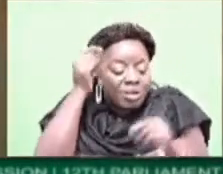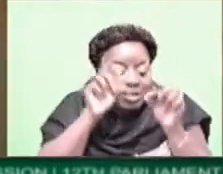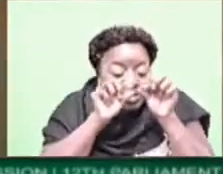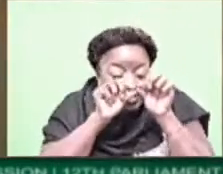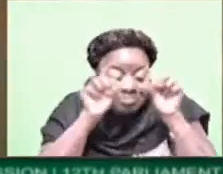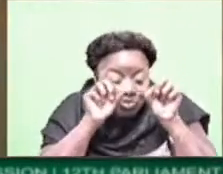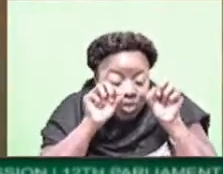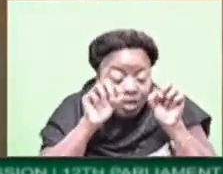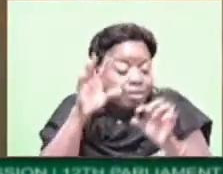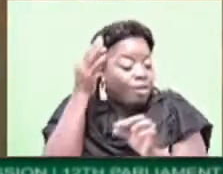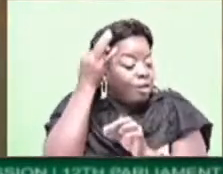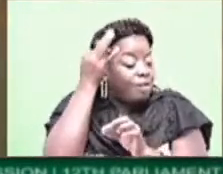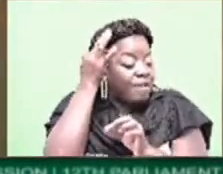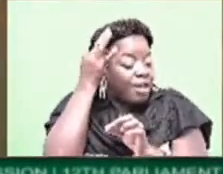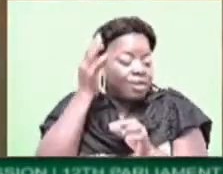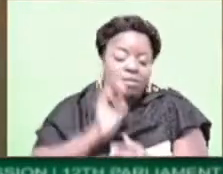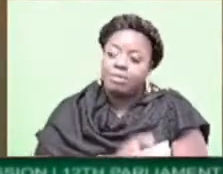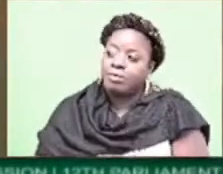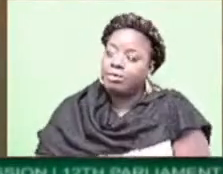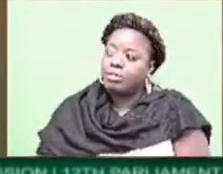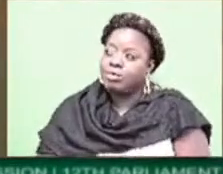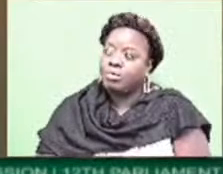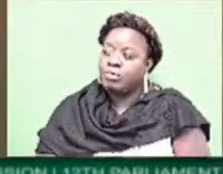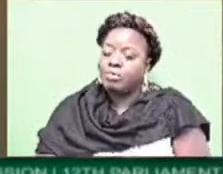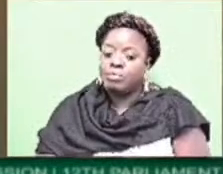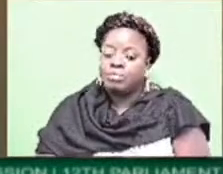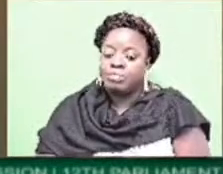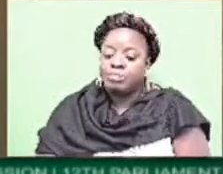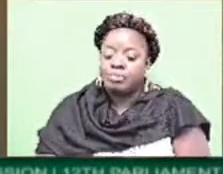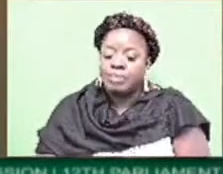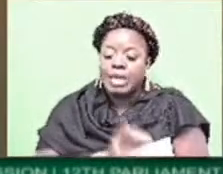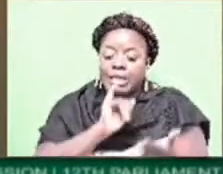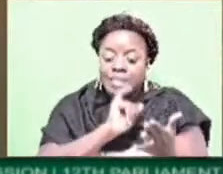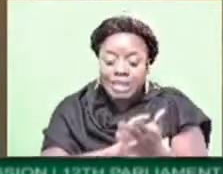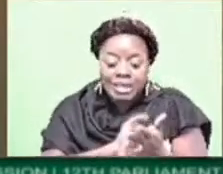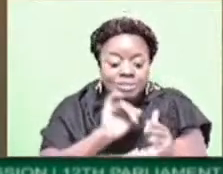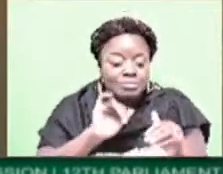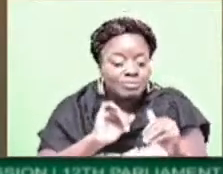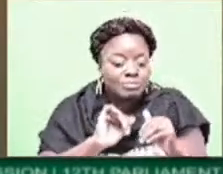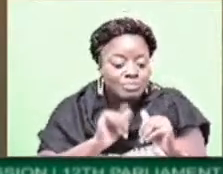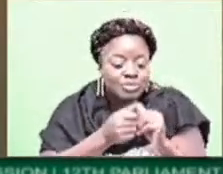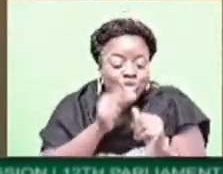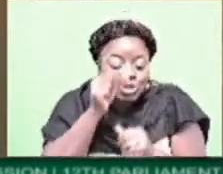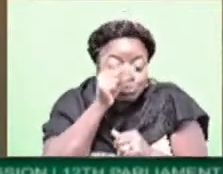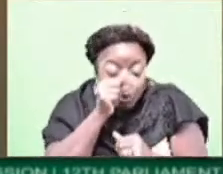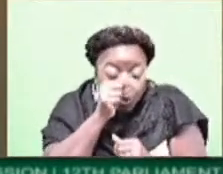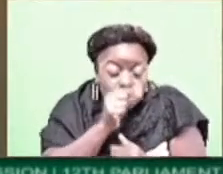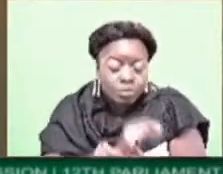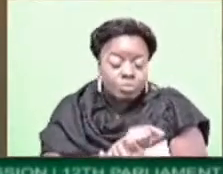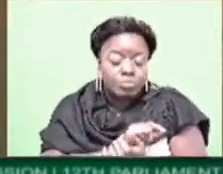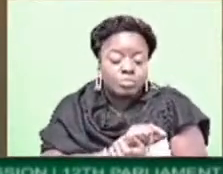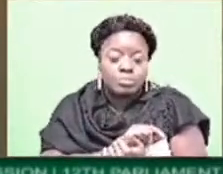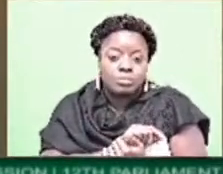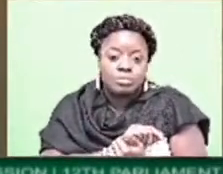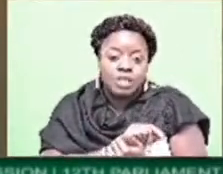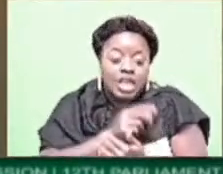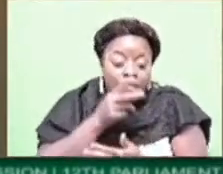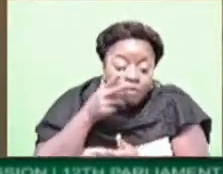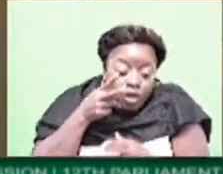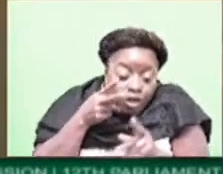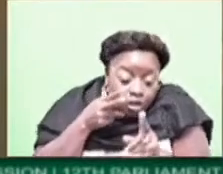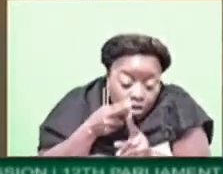hair. That is how small it is. Not the length, the diameter. If you cut it, the diameter, like